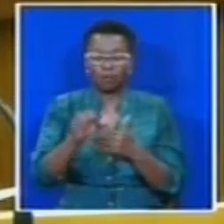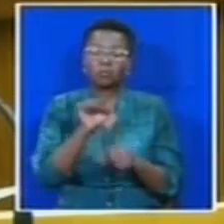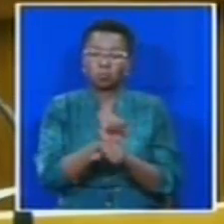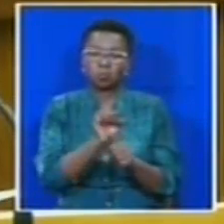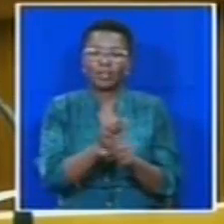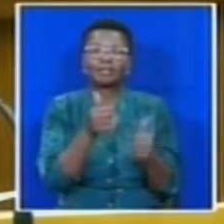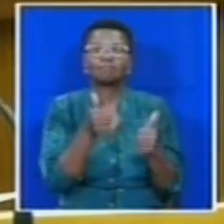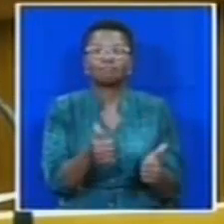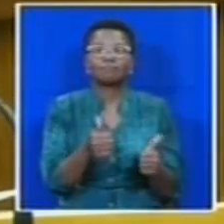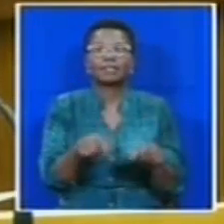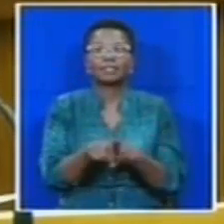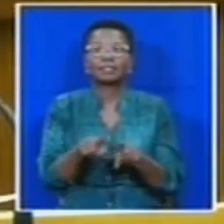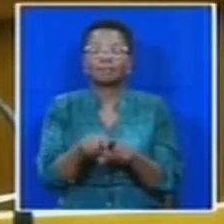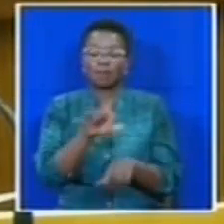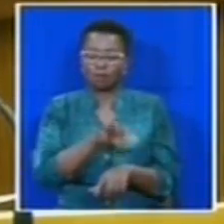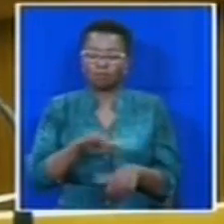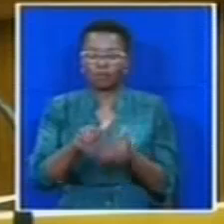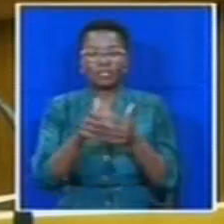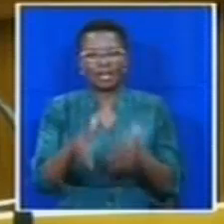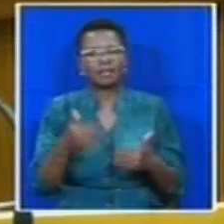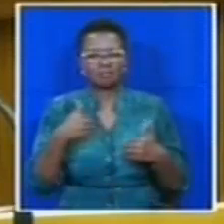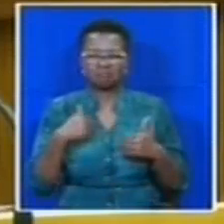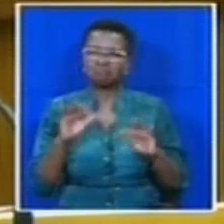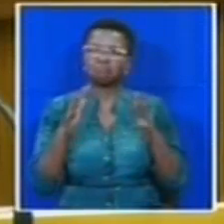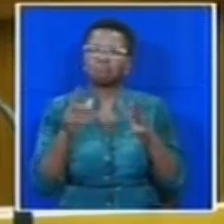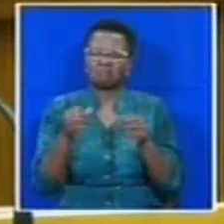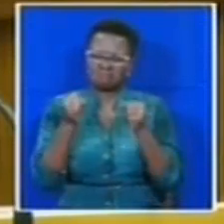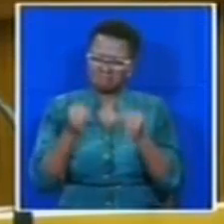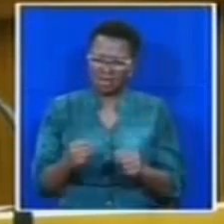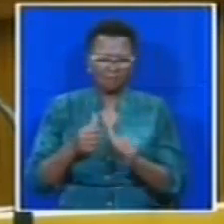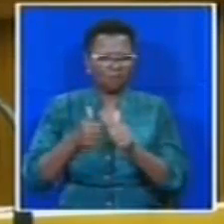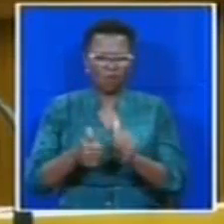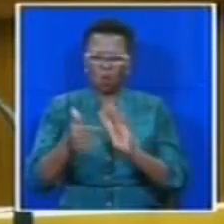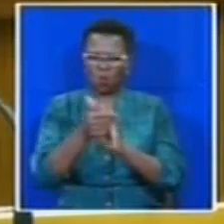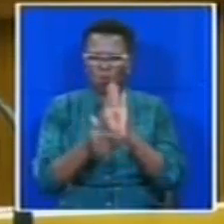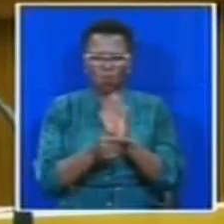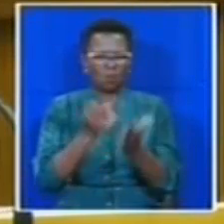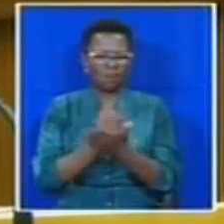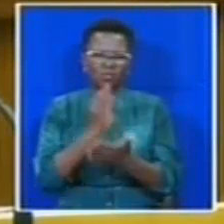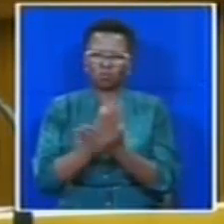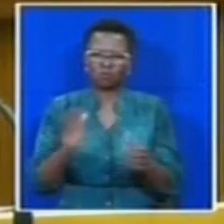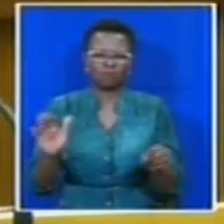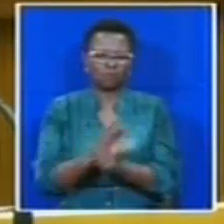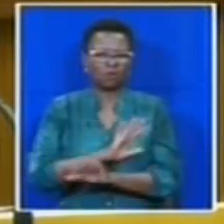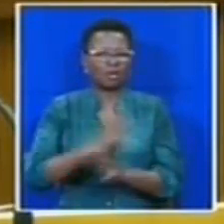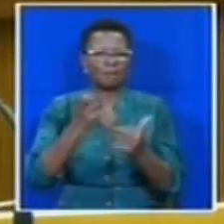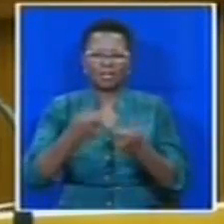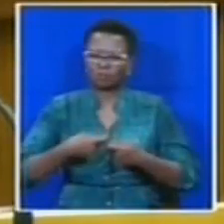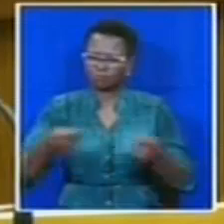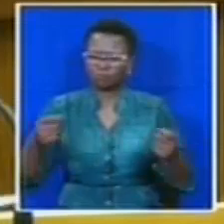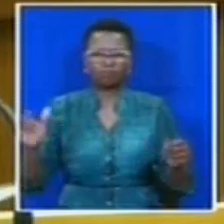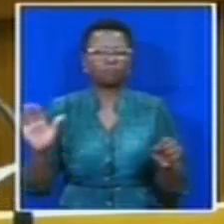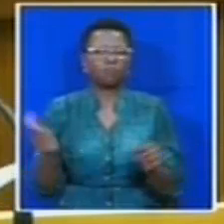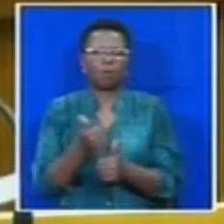need to congratulate provincial leaders for taking tough steps needed to remain within the agreed budget limits. Give them a hand.